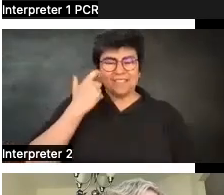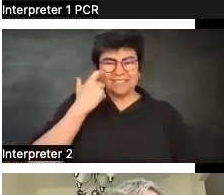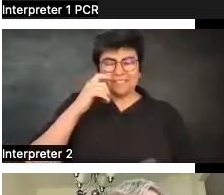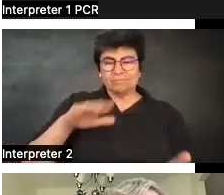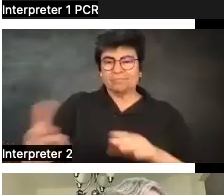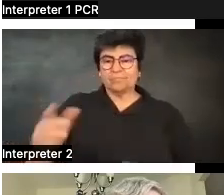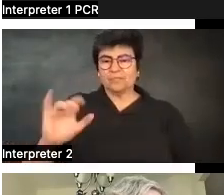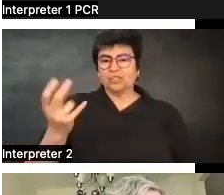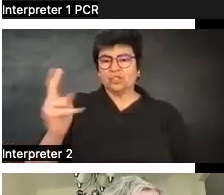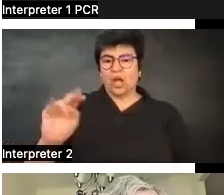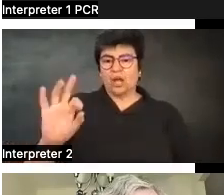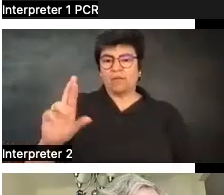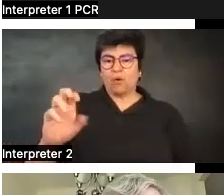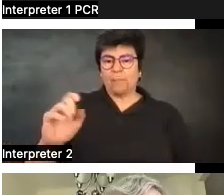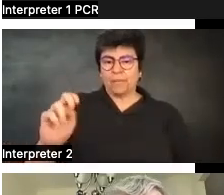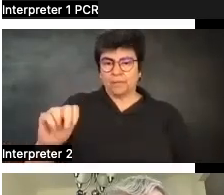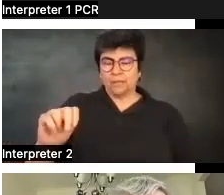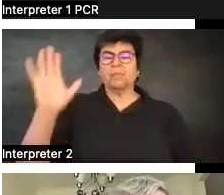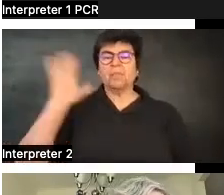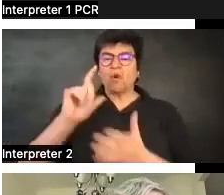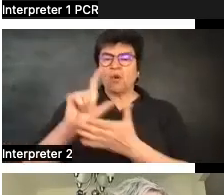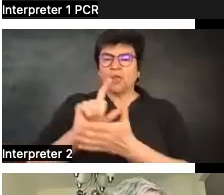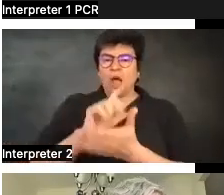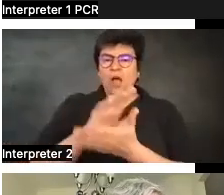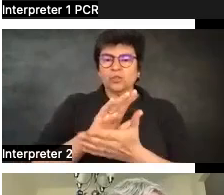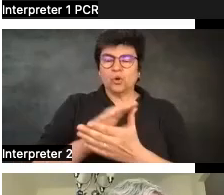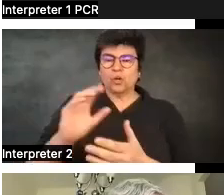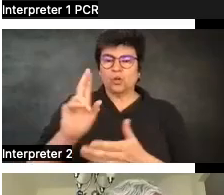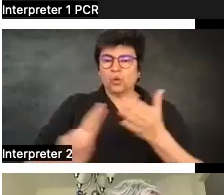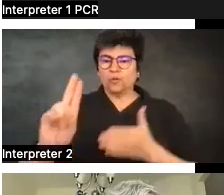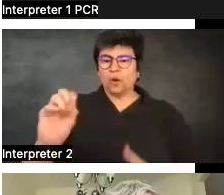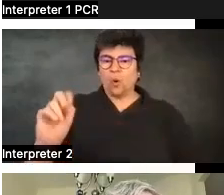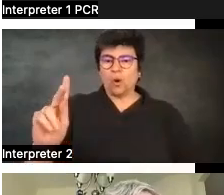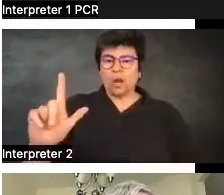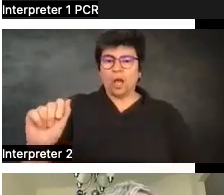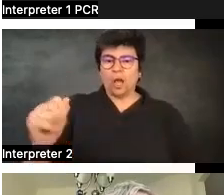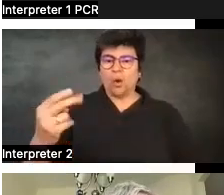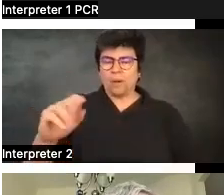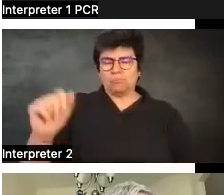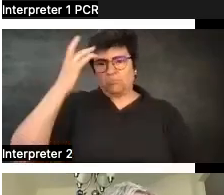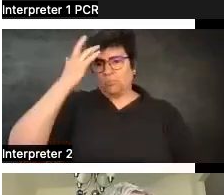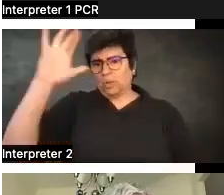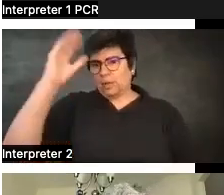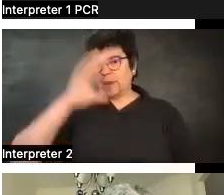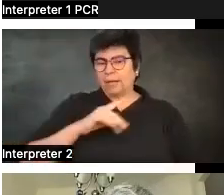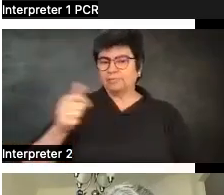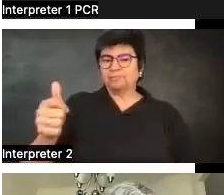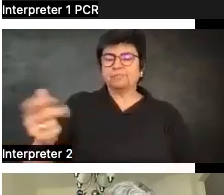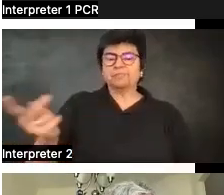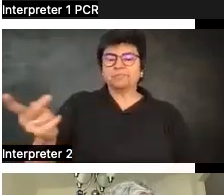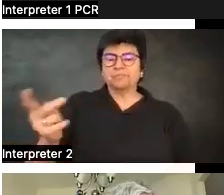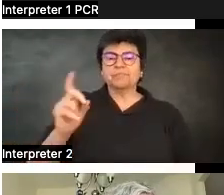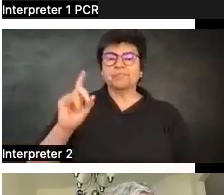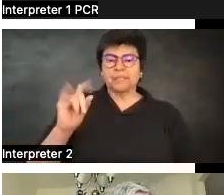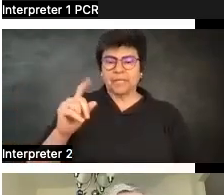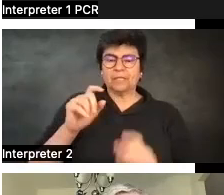used to be with the law school at the University of Oklahoma, brilliant man. And what they've done is to develop a kind of a